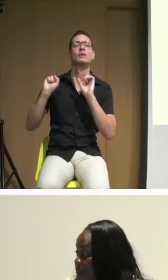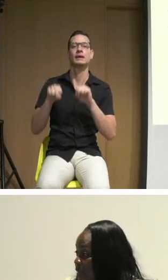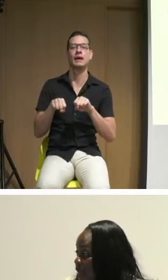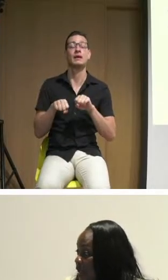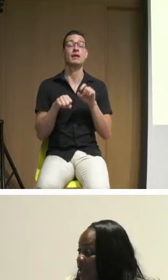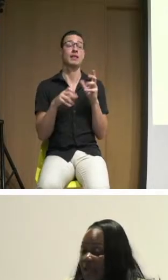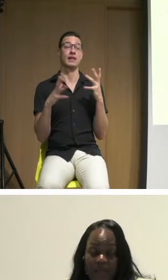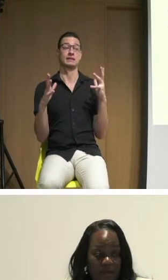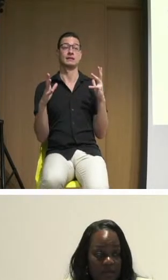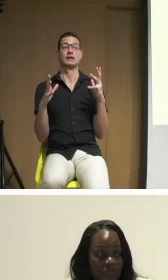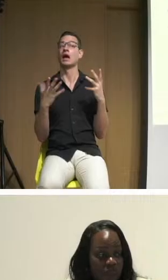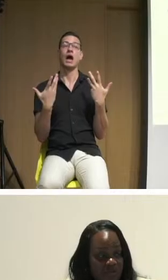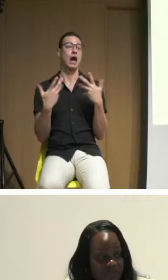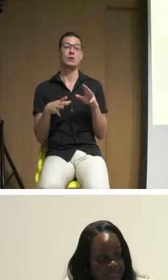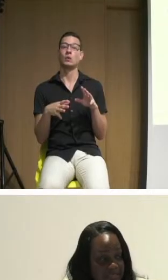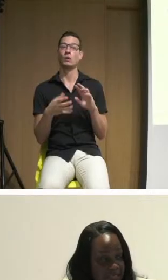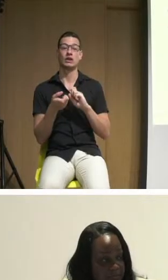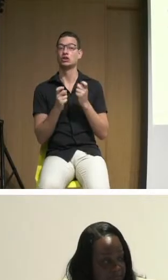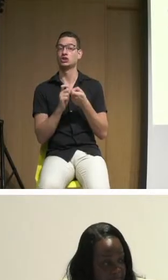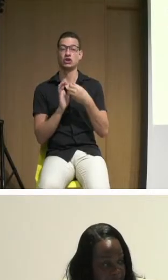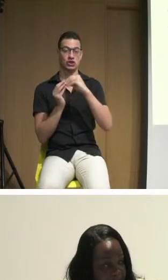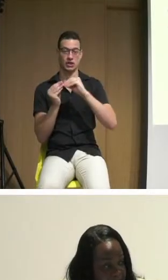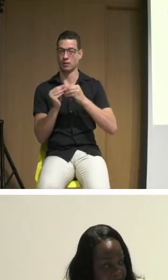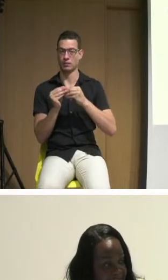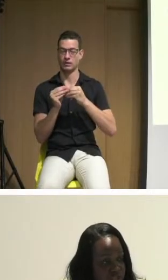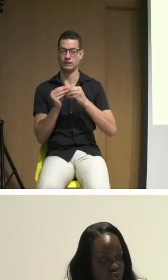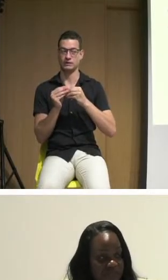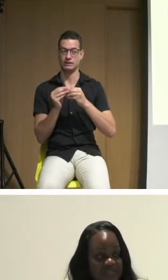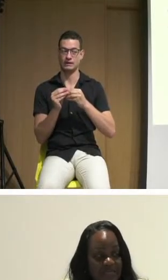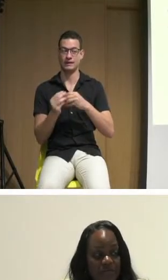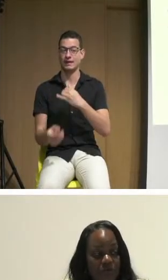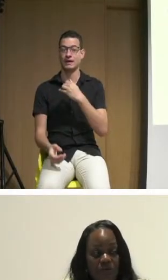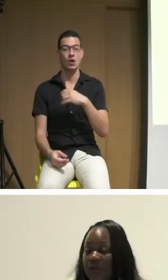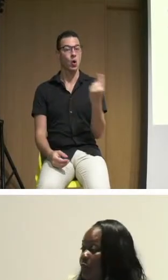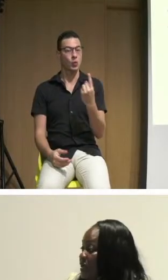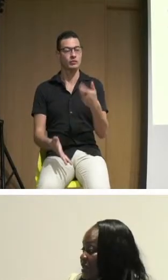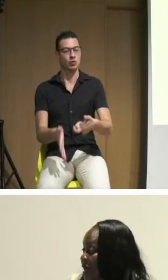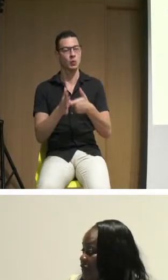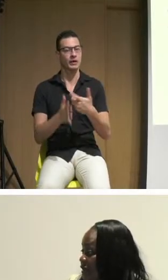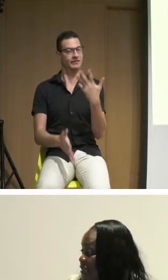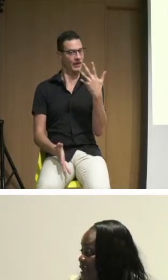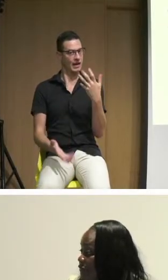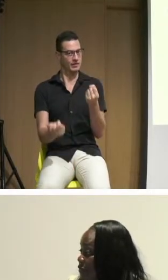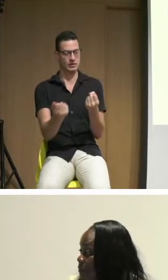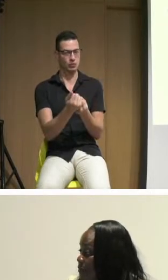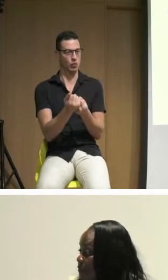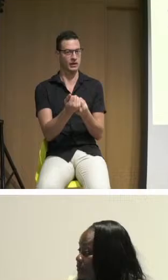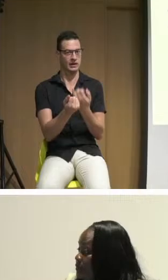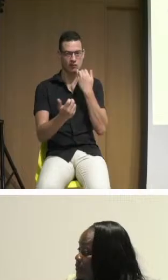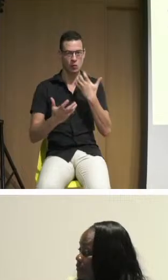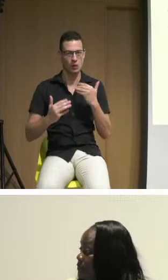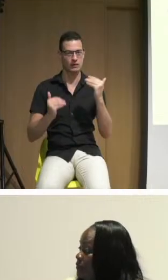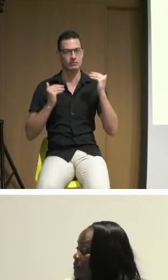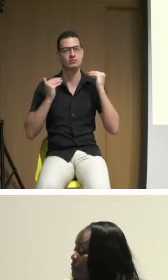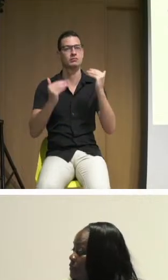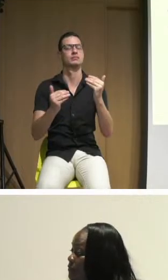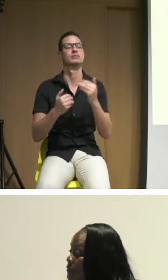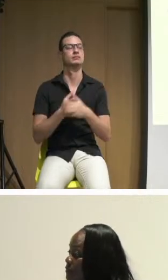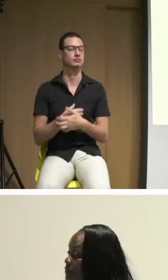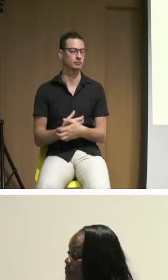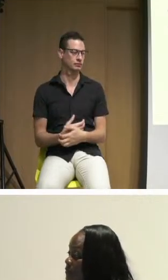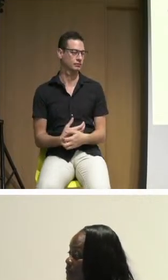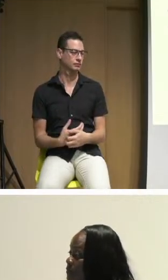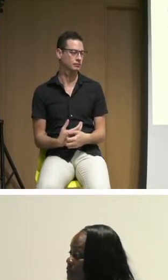here and 3 of us said yes and 2 of us said no, we could not advance that vote. Gotcha.